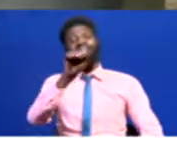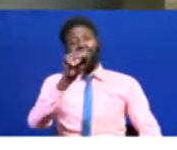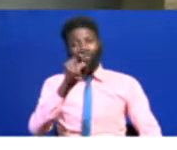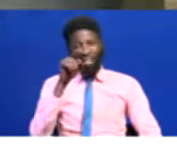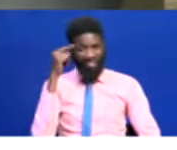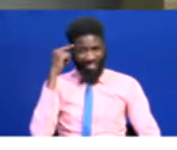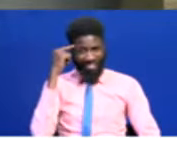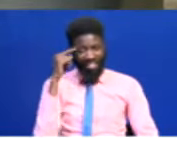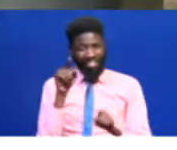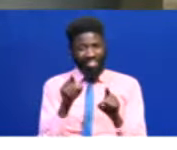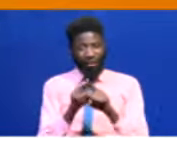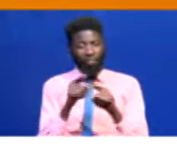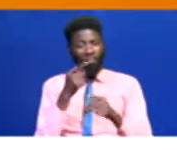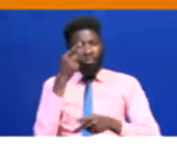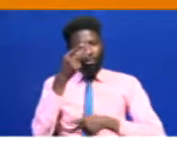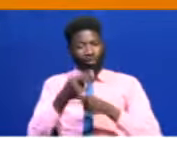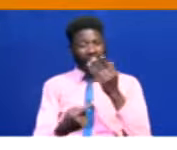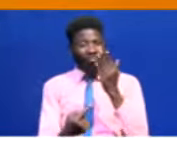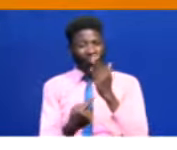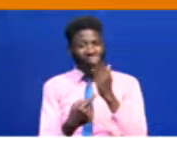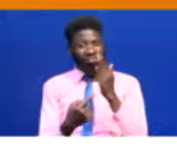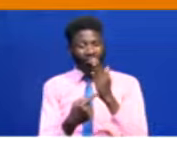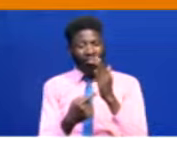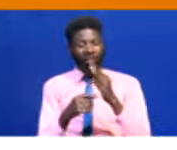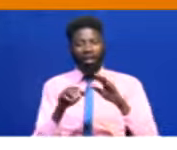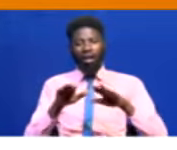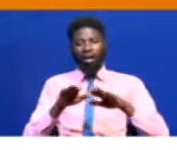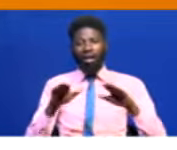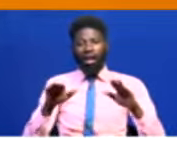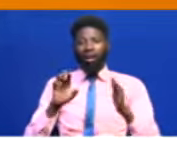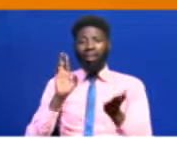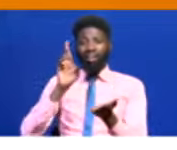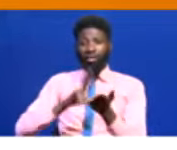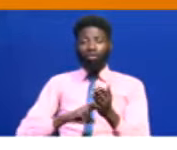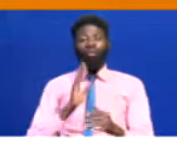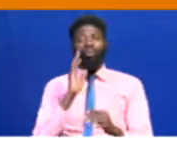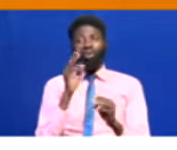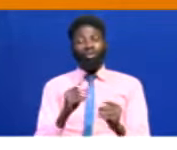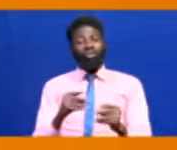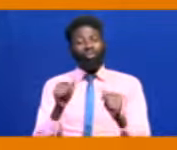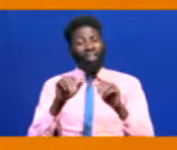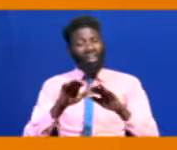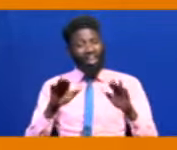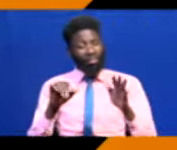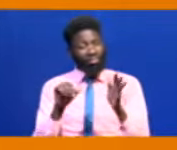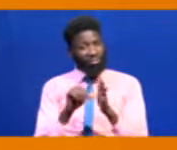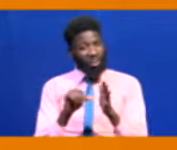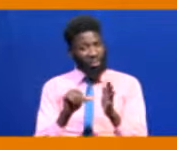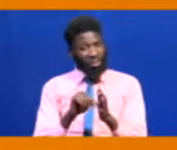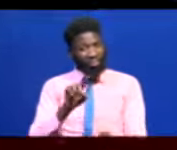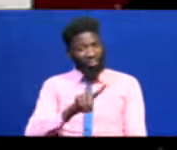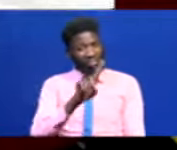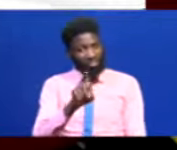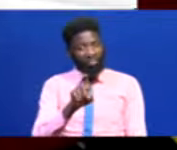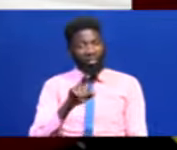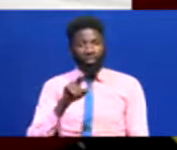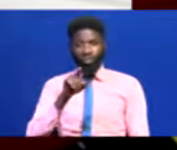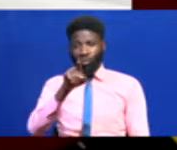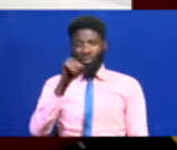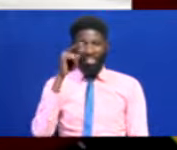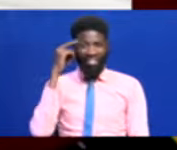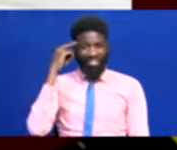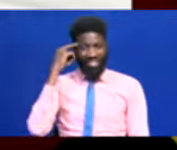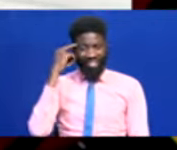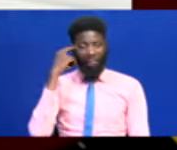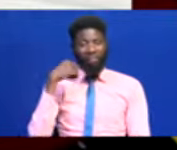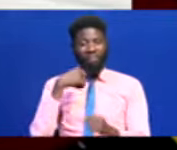that the digitization of the land registries is a solution to land problems? Do you think that the digitization of